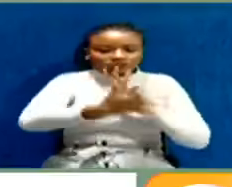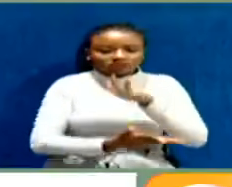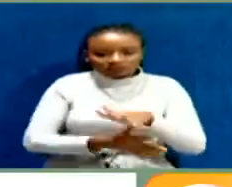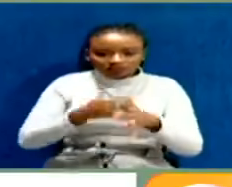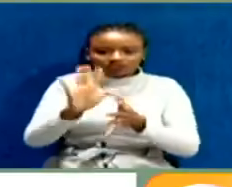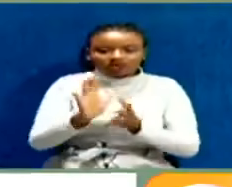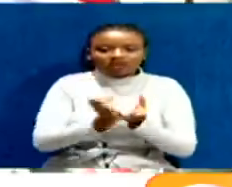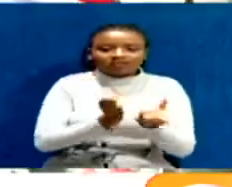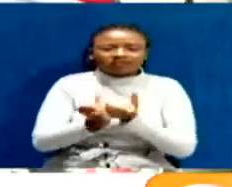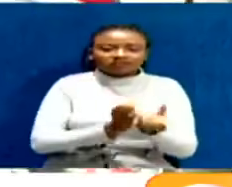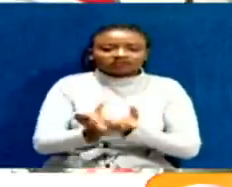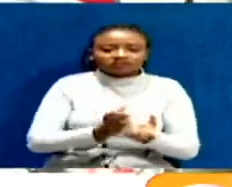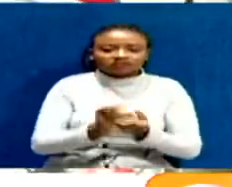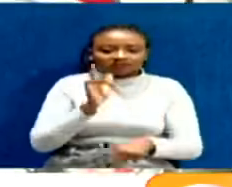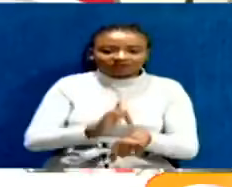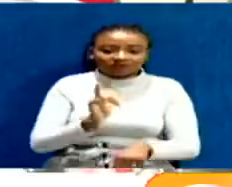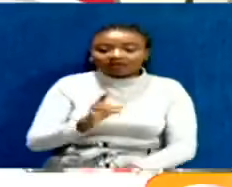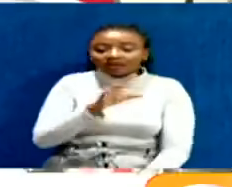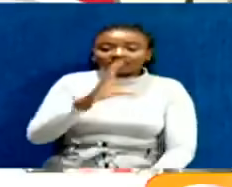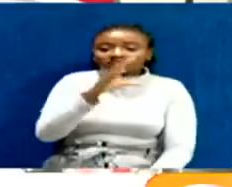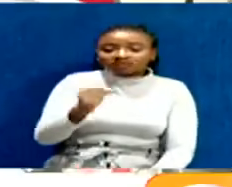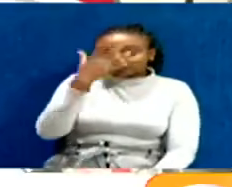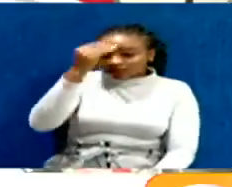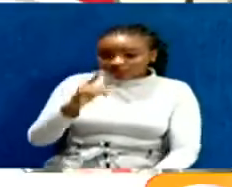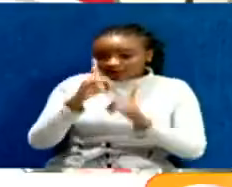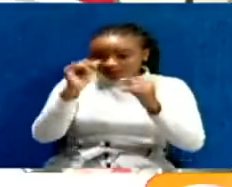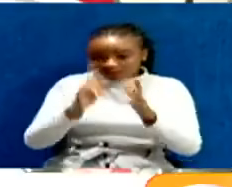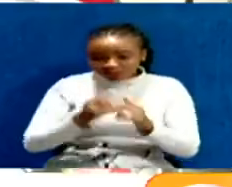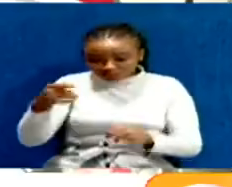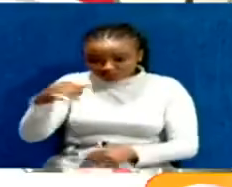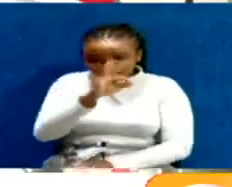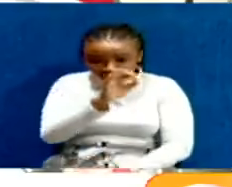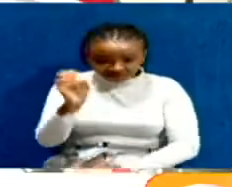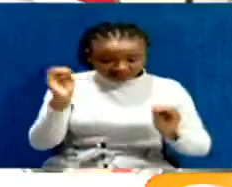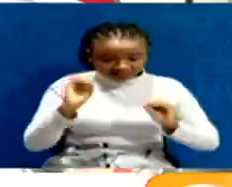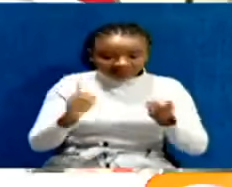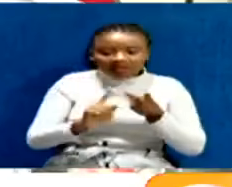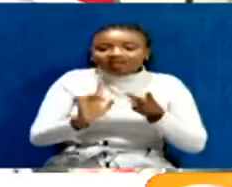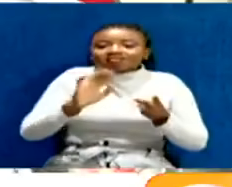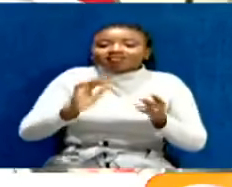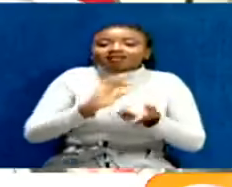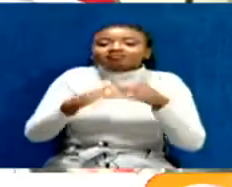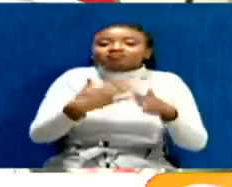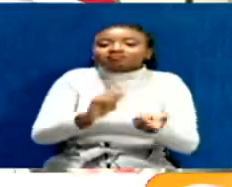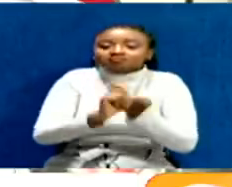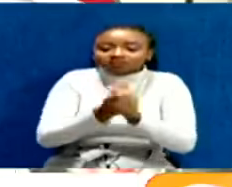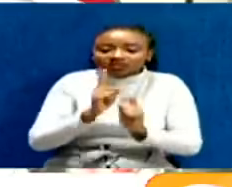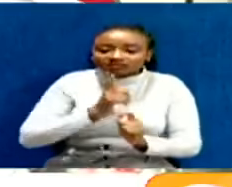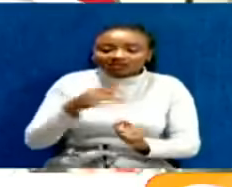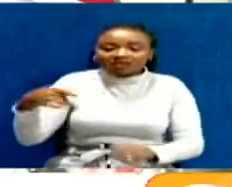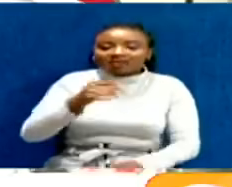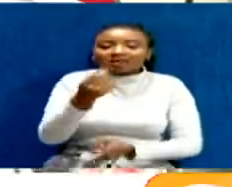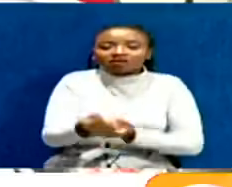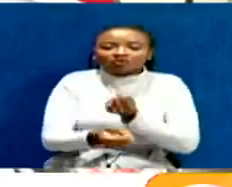on her hawking business. Ala alisema tusilipe school fees, tena akasema tulipe kidogo kidogo, leo amesema tulipe yote. Sisi wote hatuna uwezo